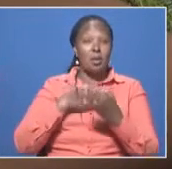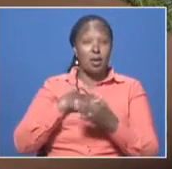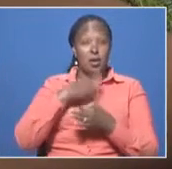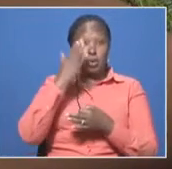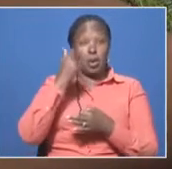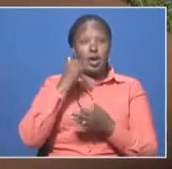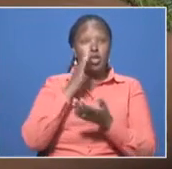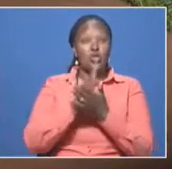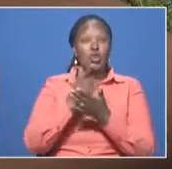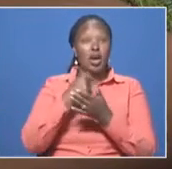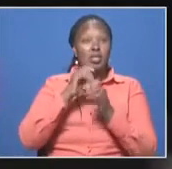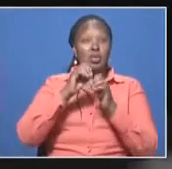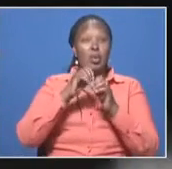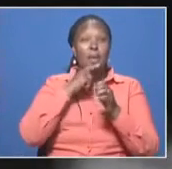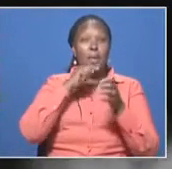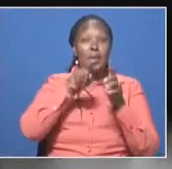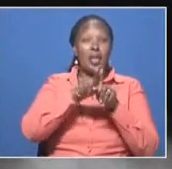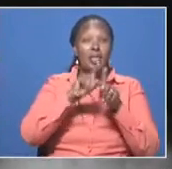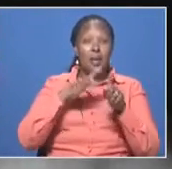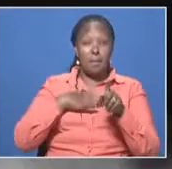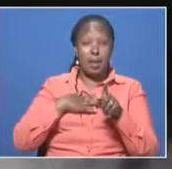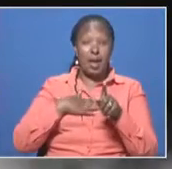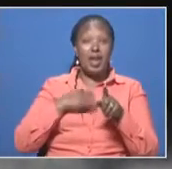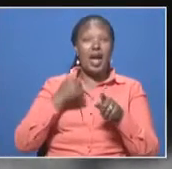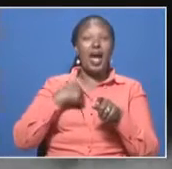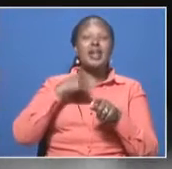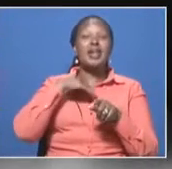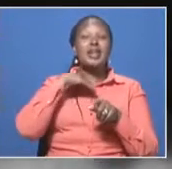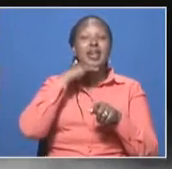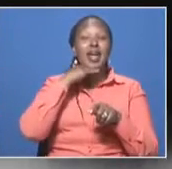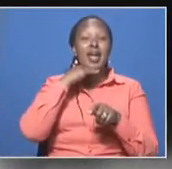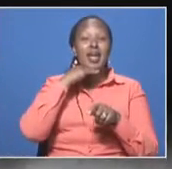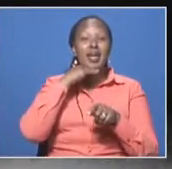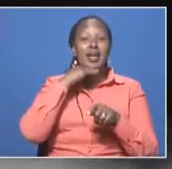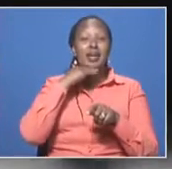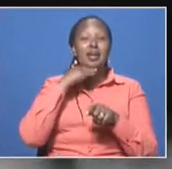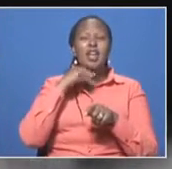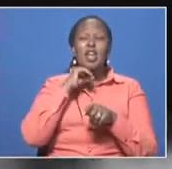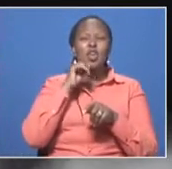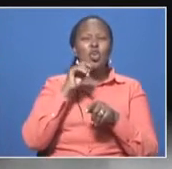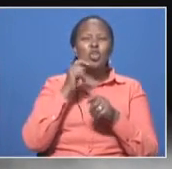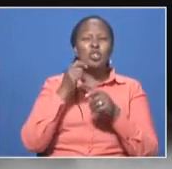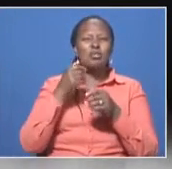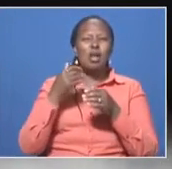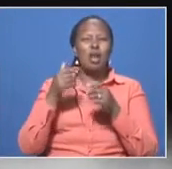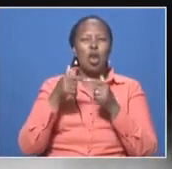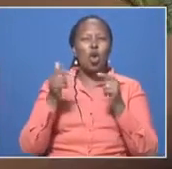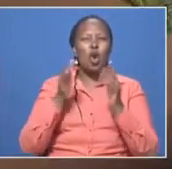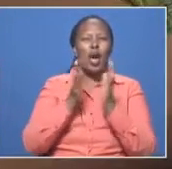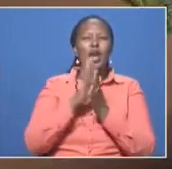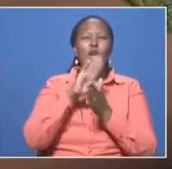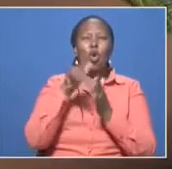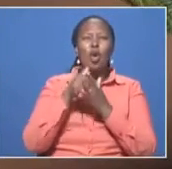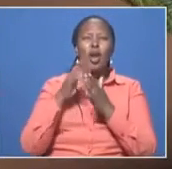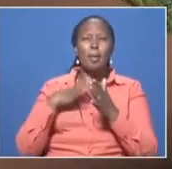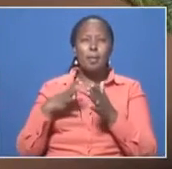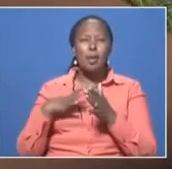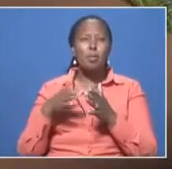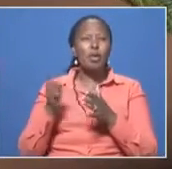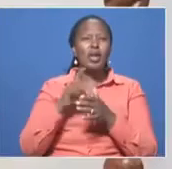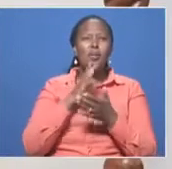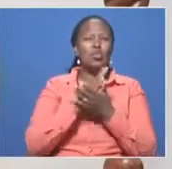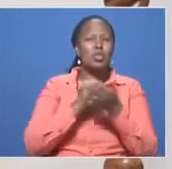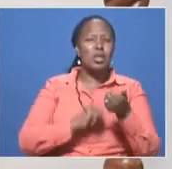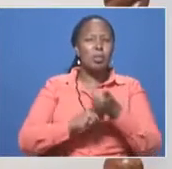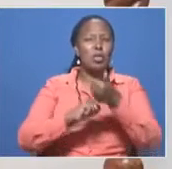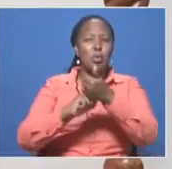we had just lost my brother not too long before. And everybody came in very